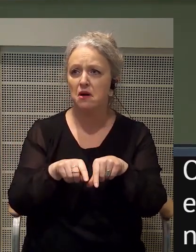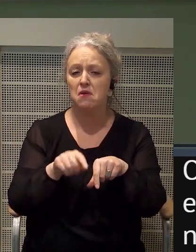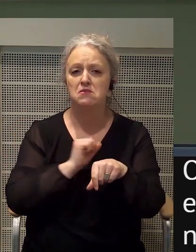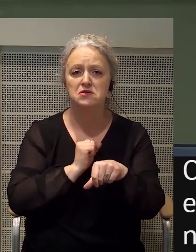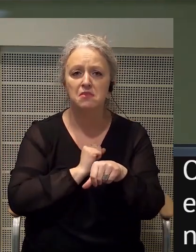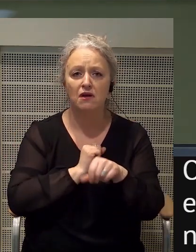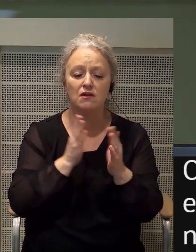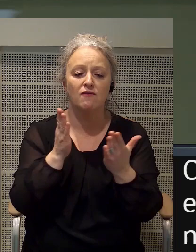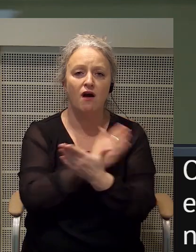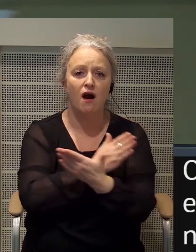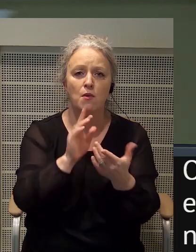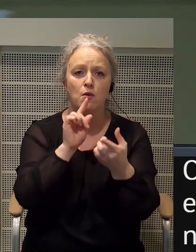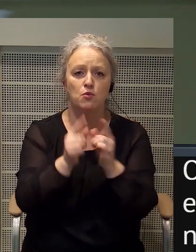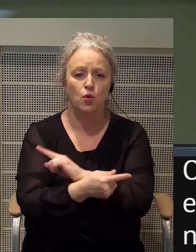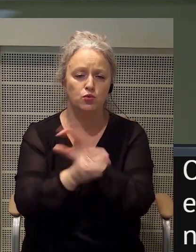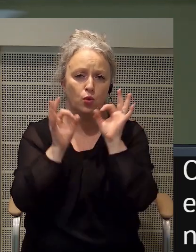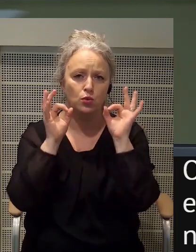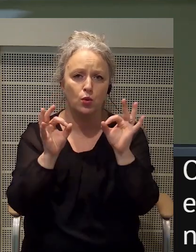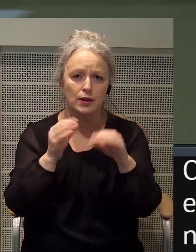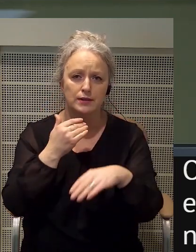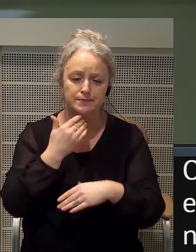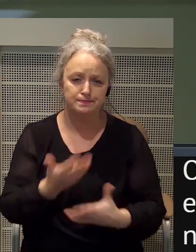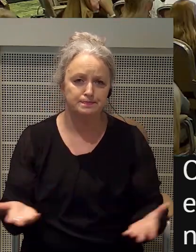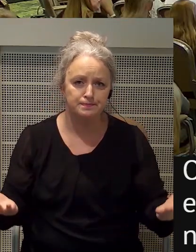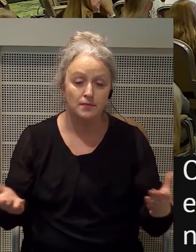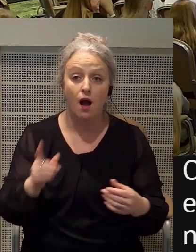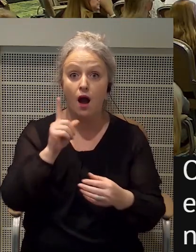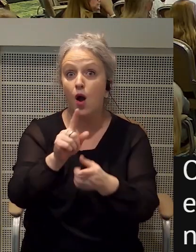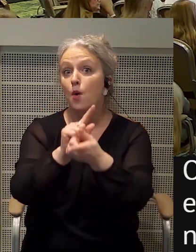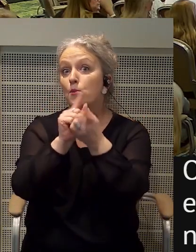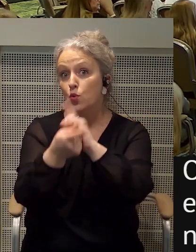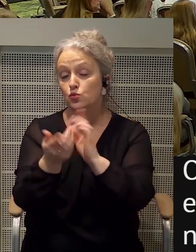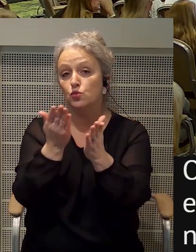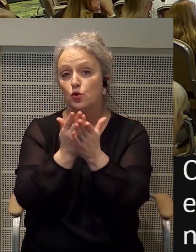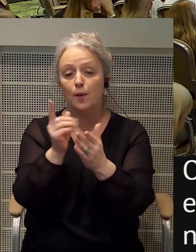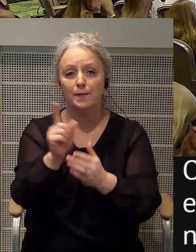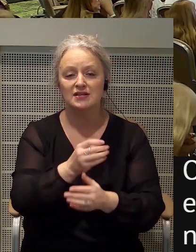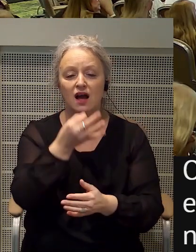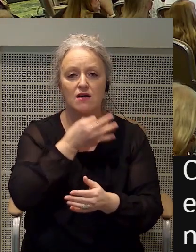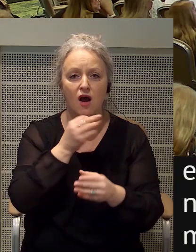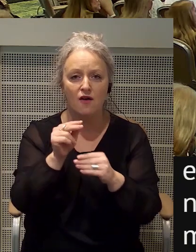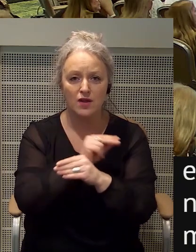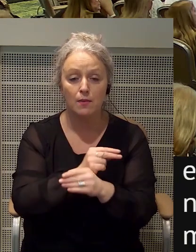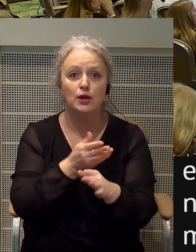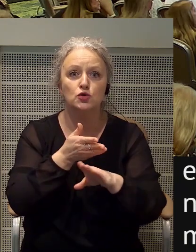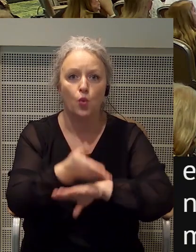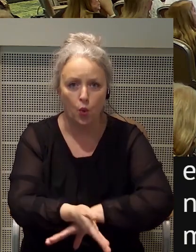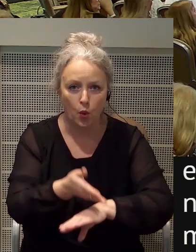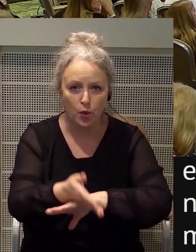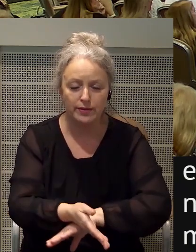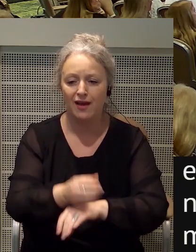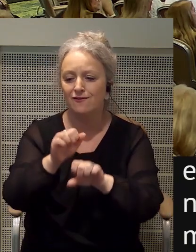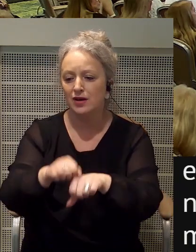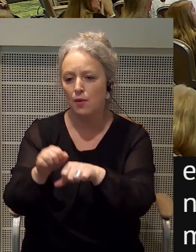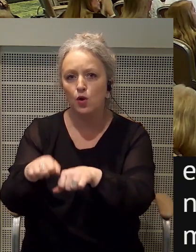days, and I understood that I could use the same presentations because nothing, almost nothing has